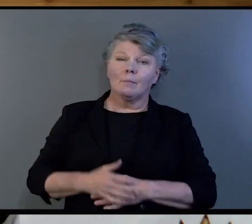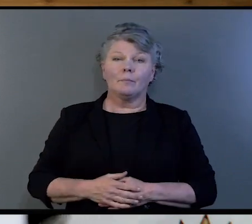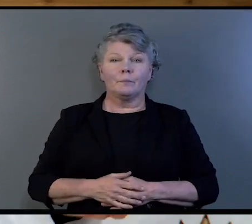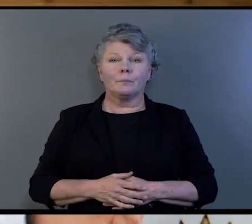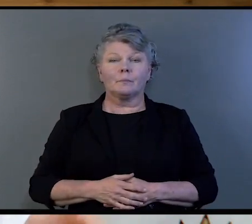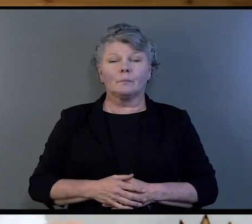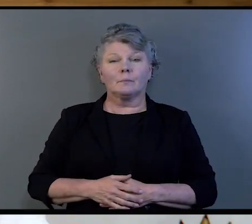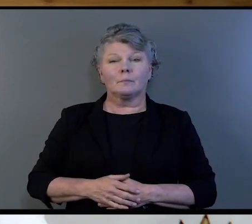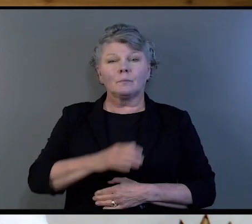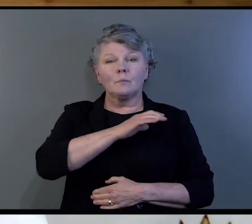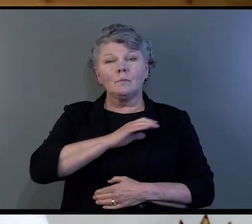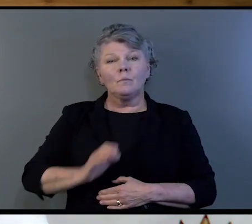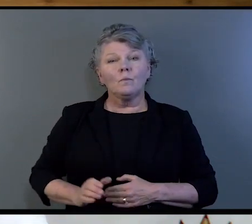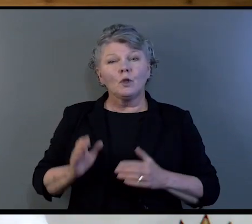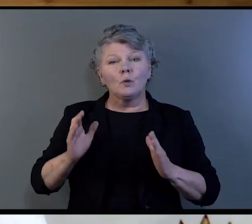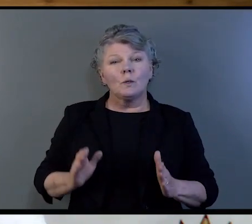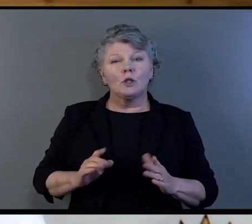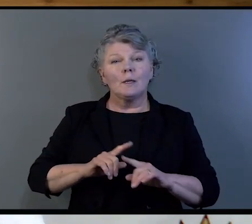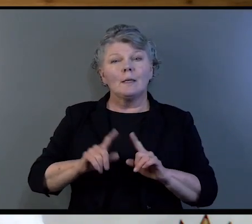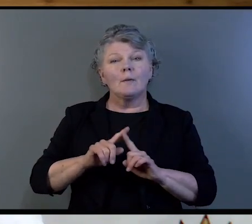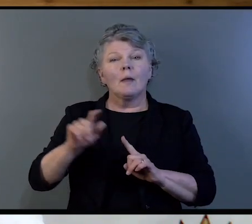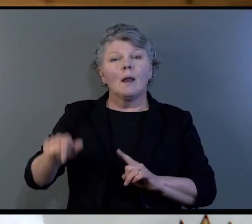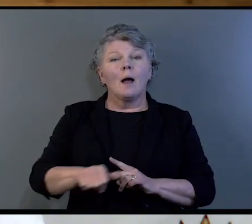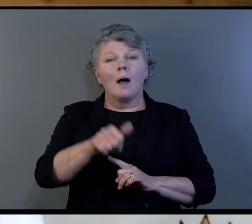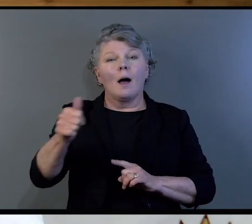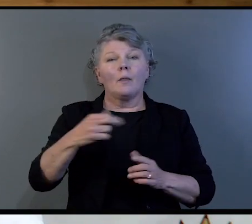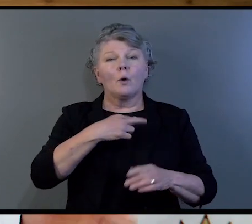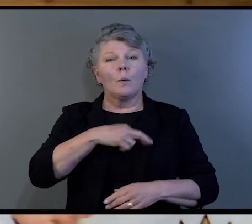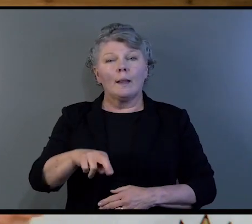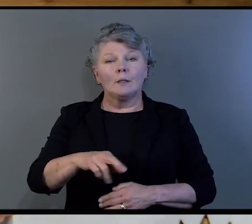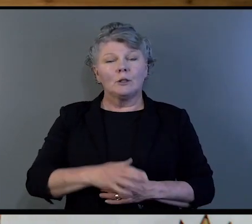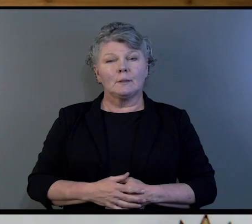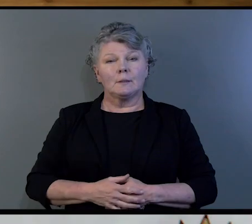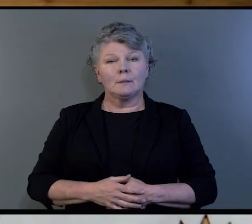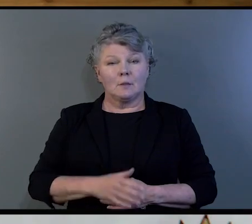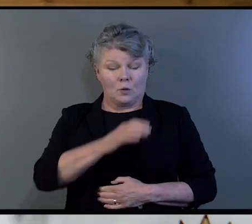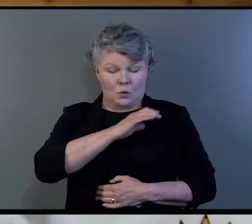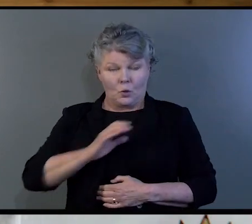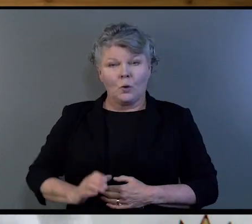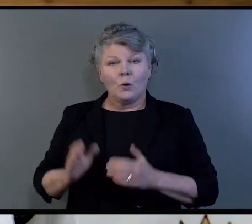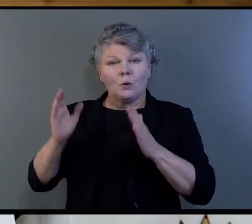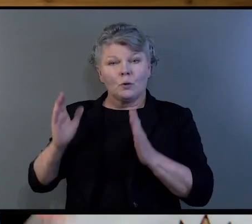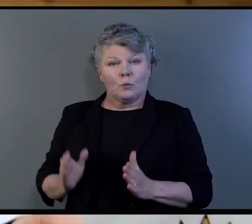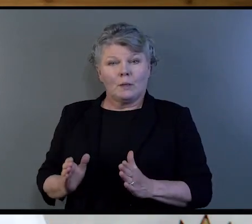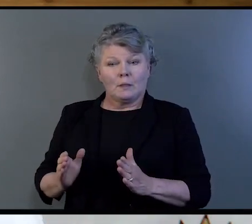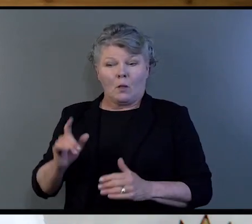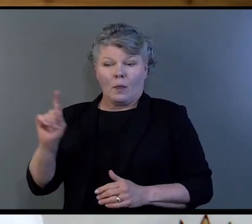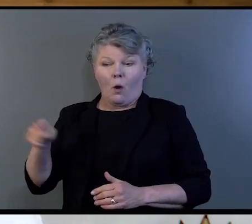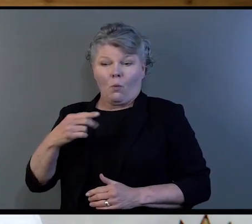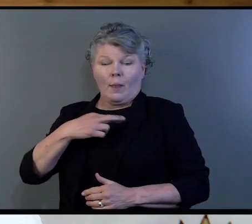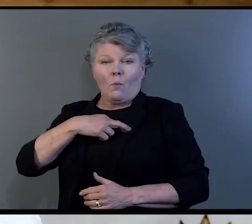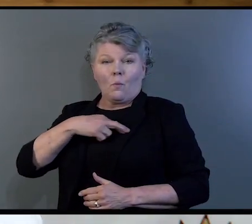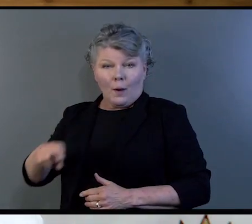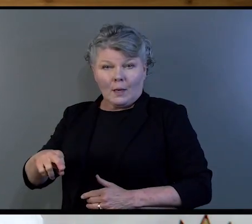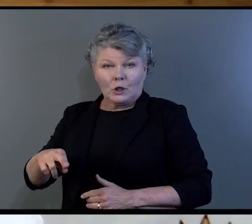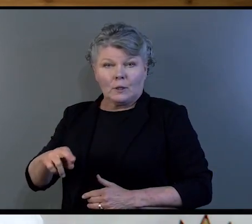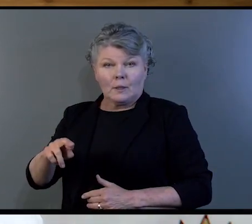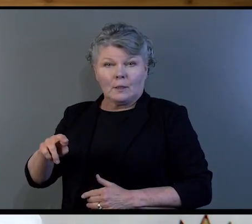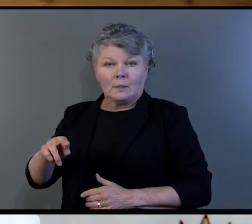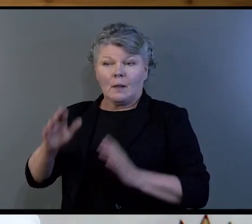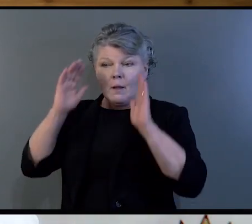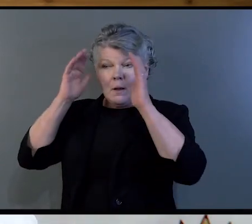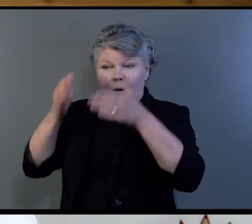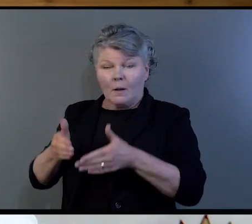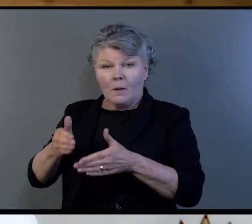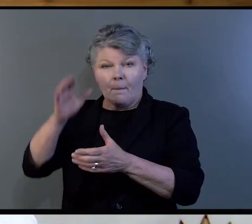Christianity is different from all other religions in this way. Christianity is the only religion whose core belief is